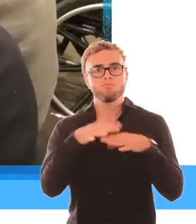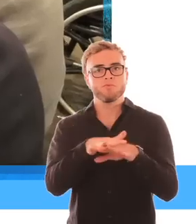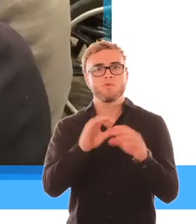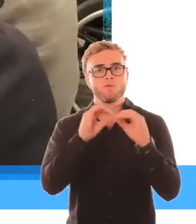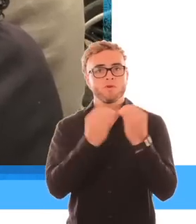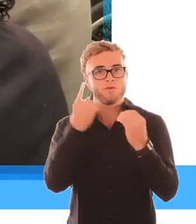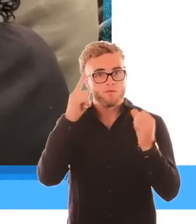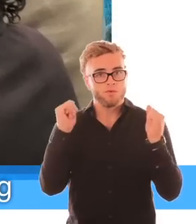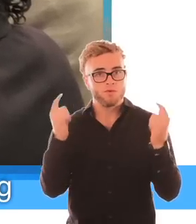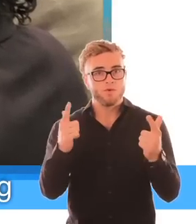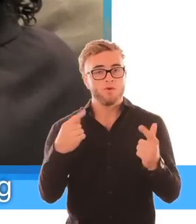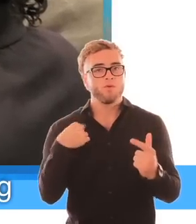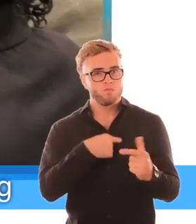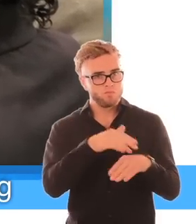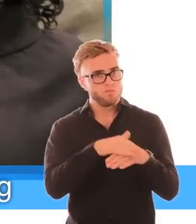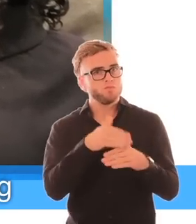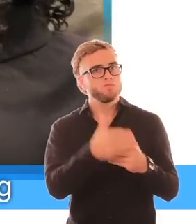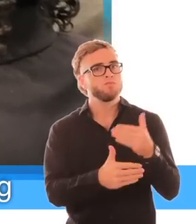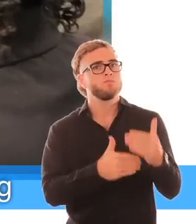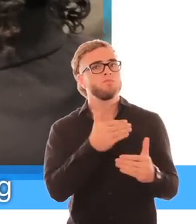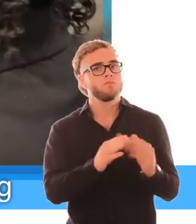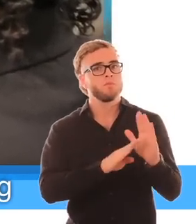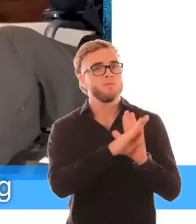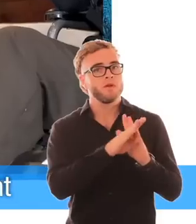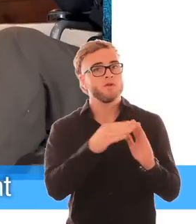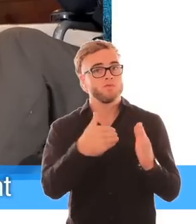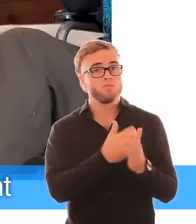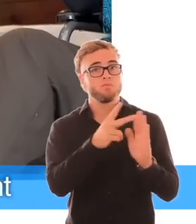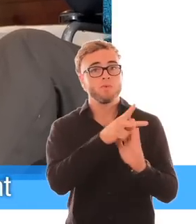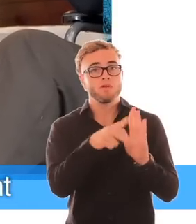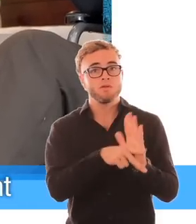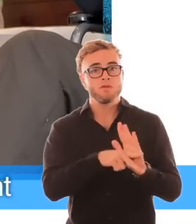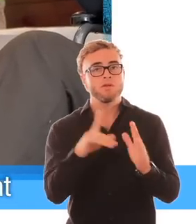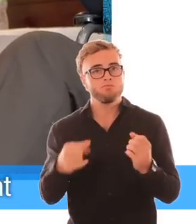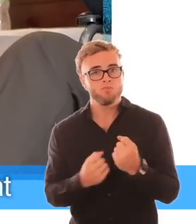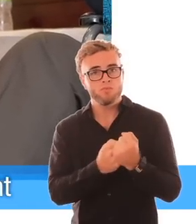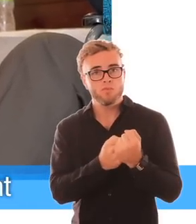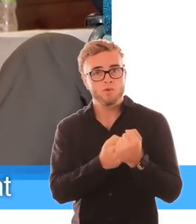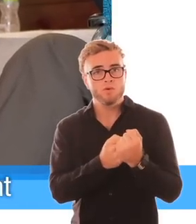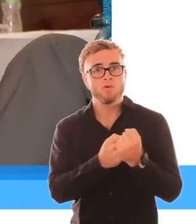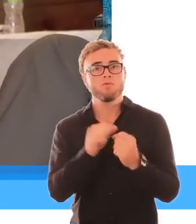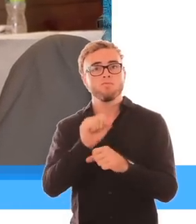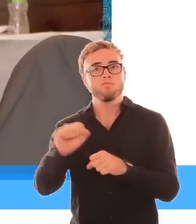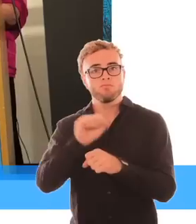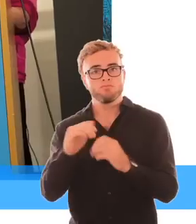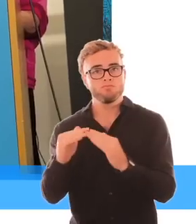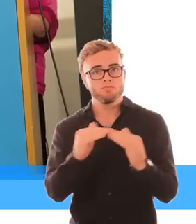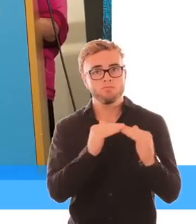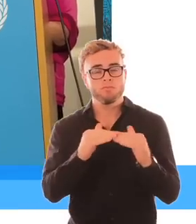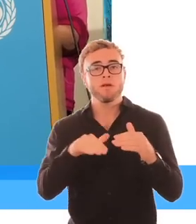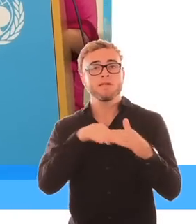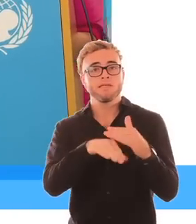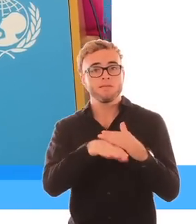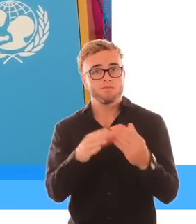all. We are gradually but systematically developing policies that promote inclusive employment,